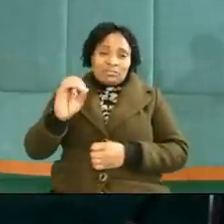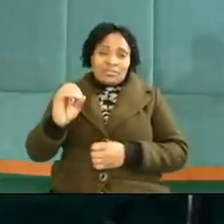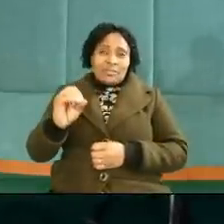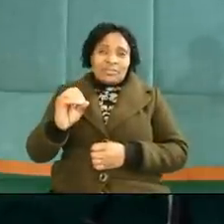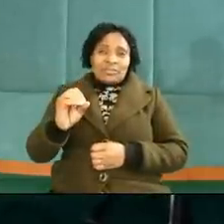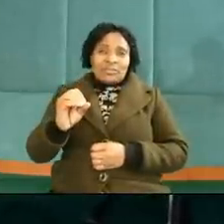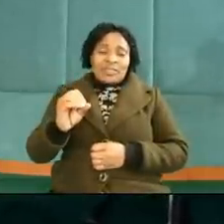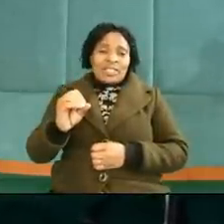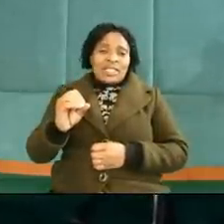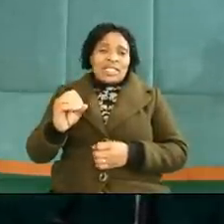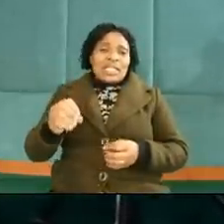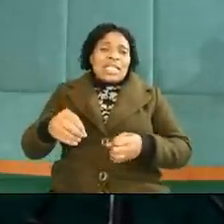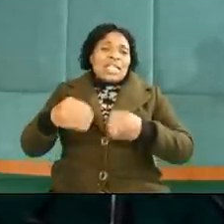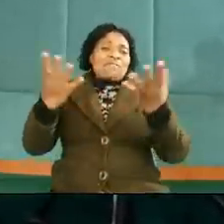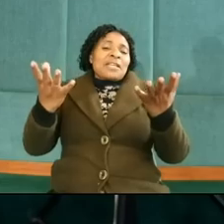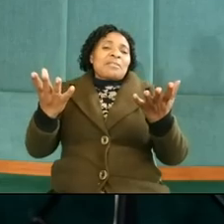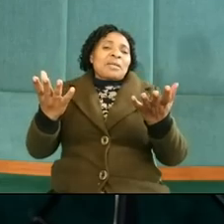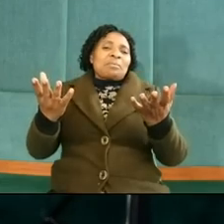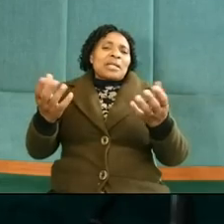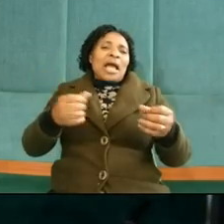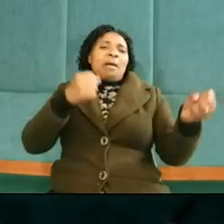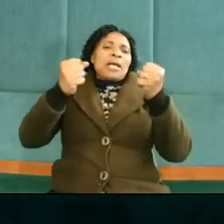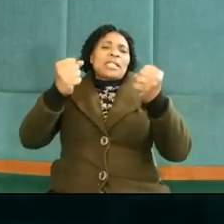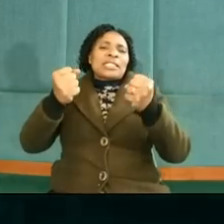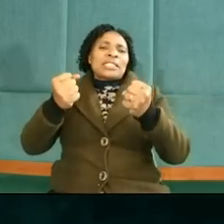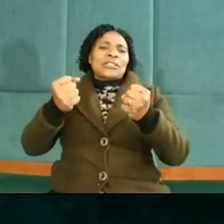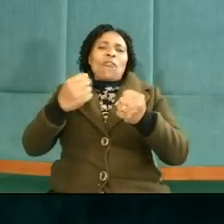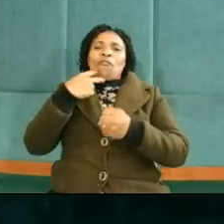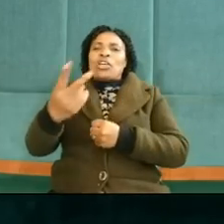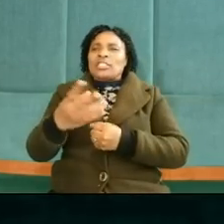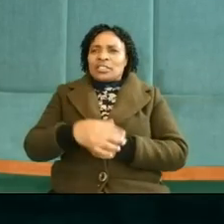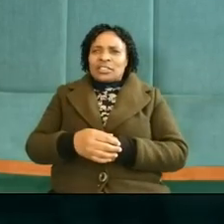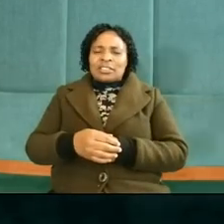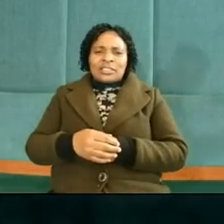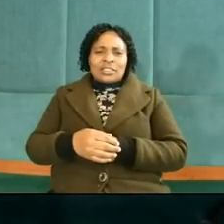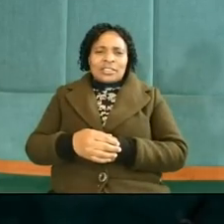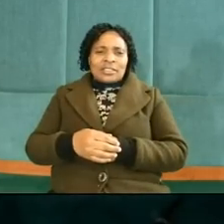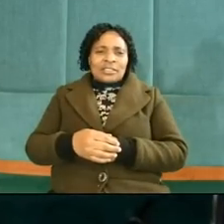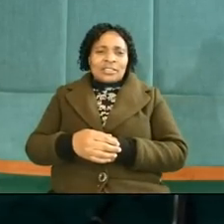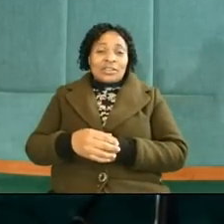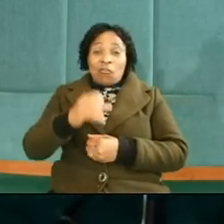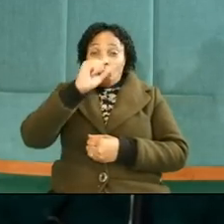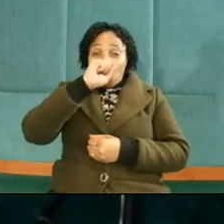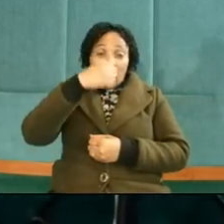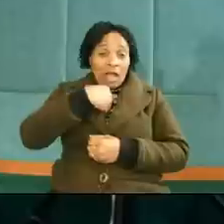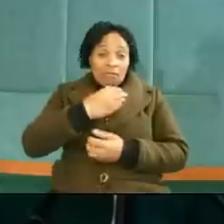Hey, he must have given the winds a mighty voice. He didn't even, there's no electricity, there's no